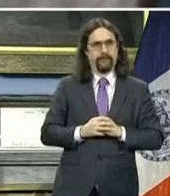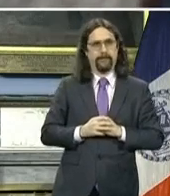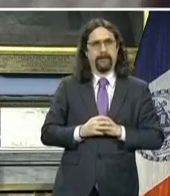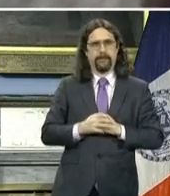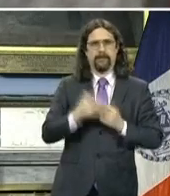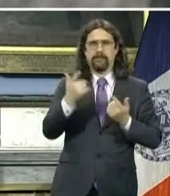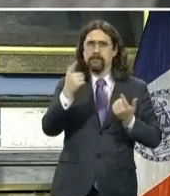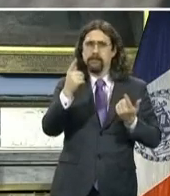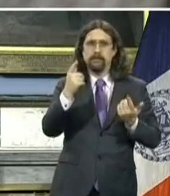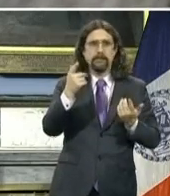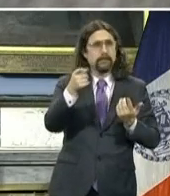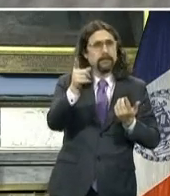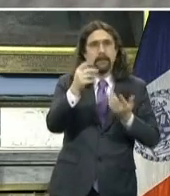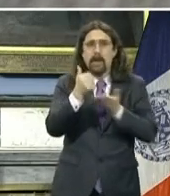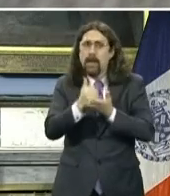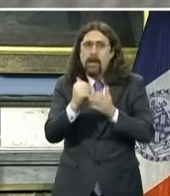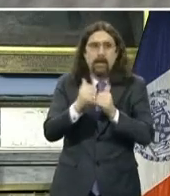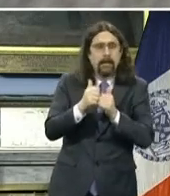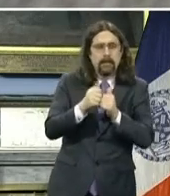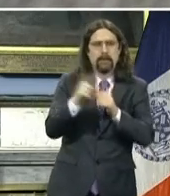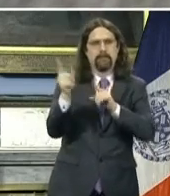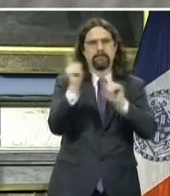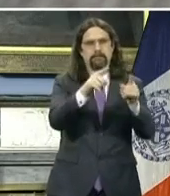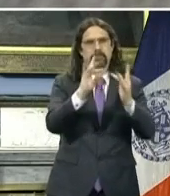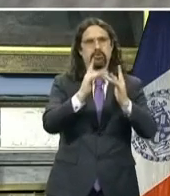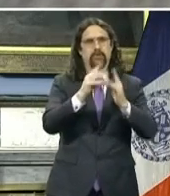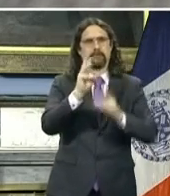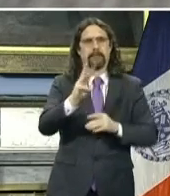nyc.gov/helpnow or call